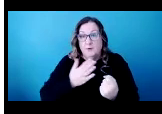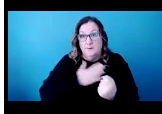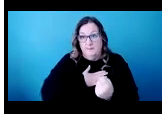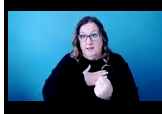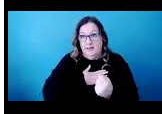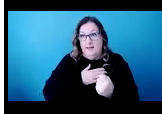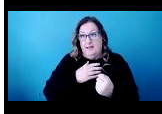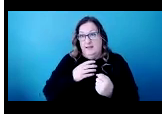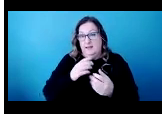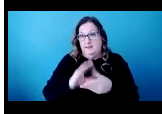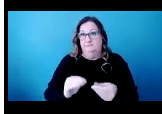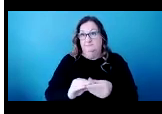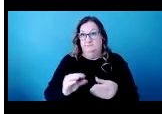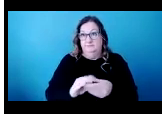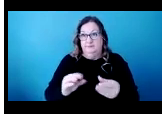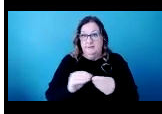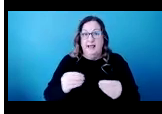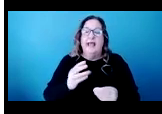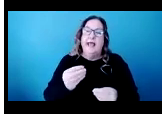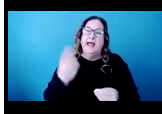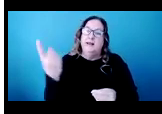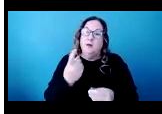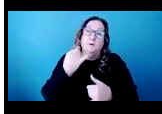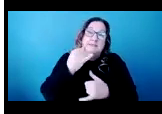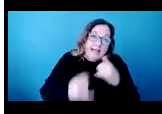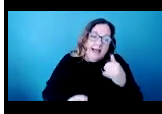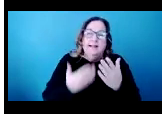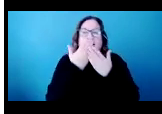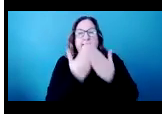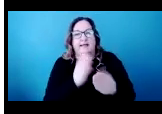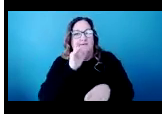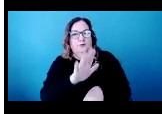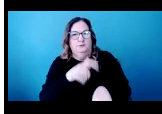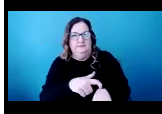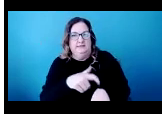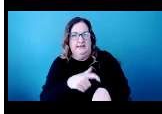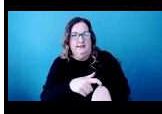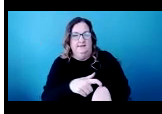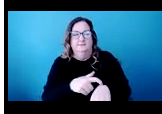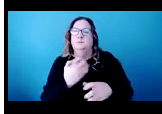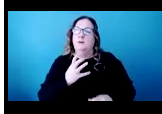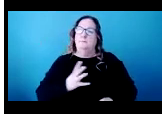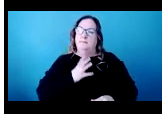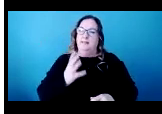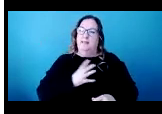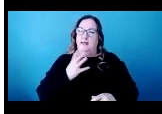time, because we want to be polite when we go in and represent the disability community.